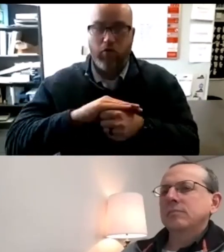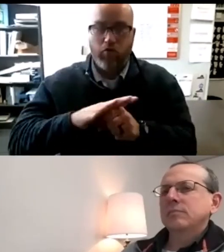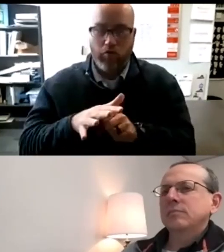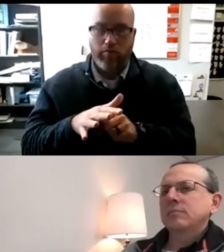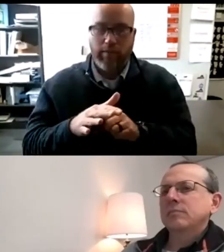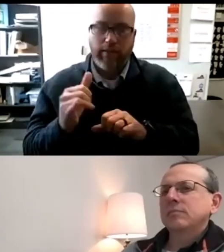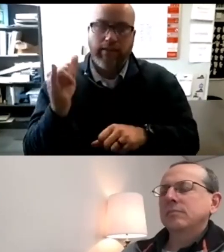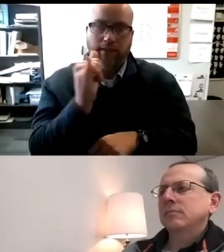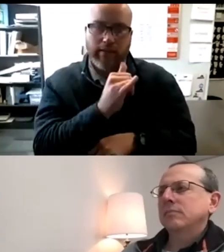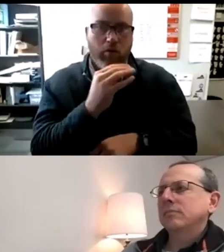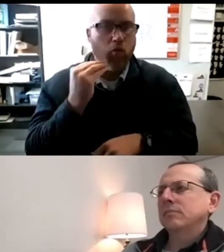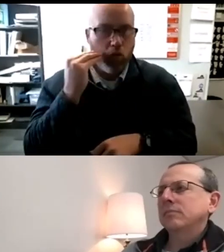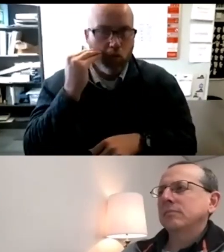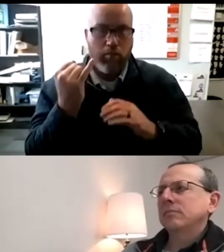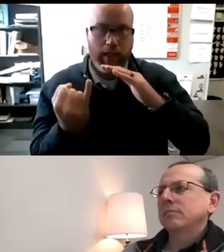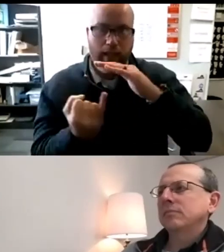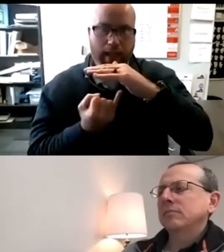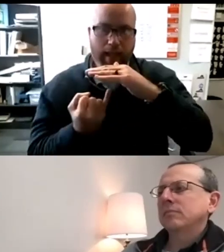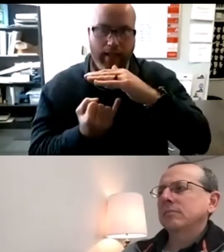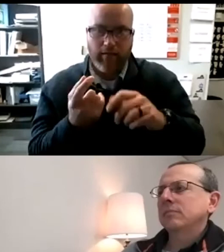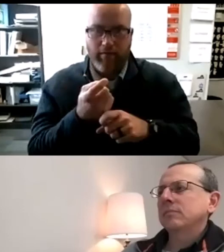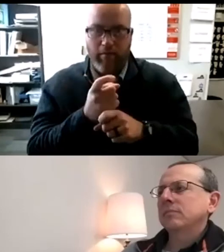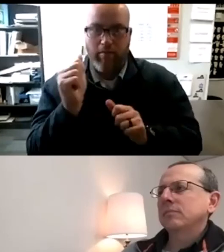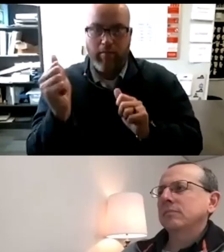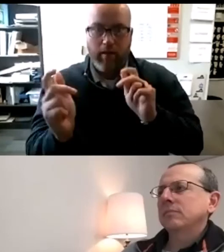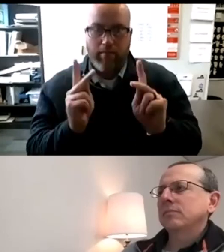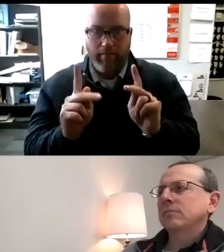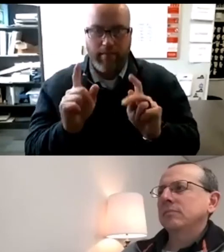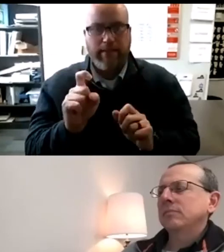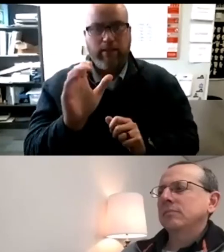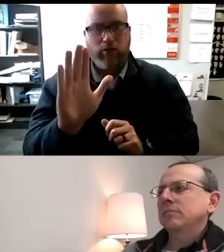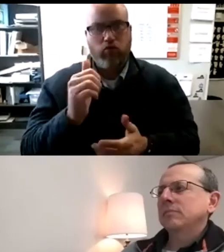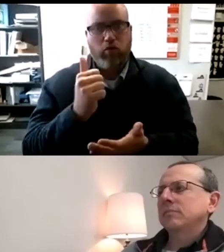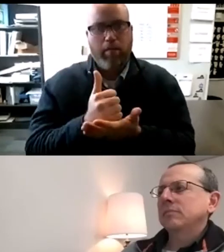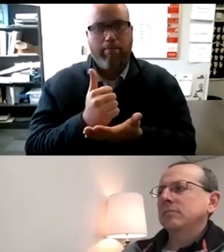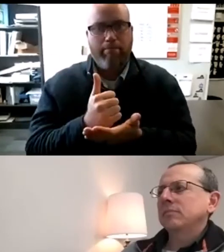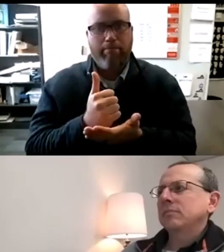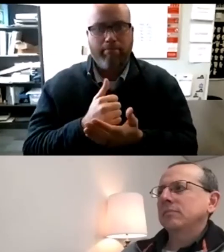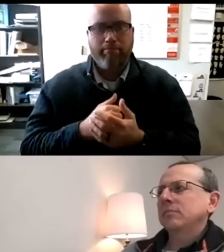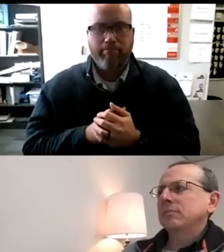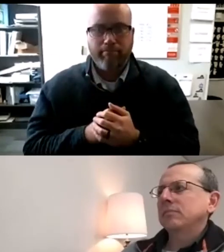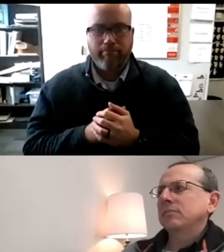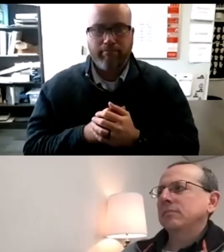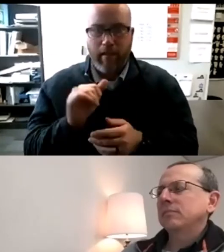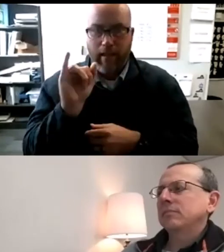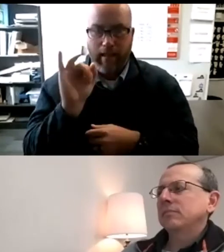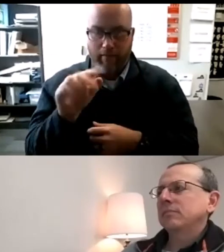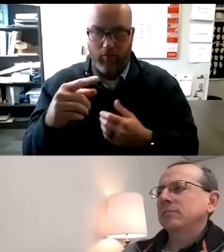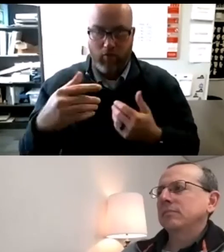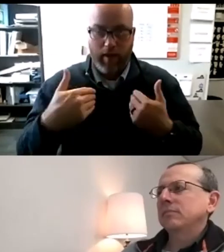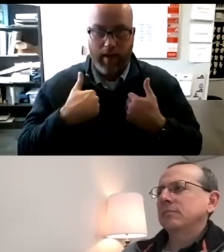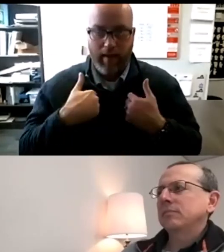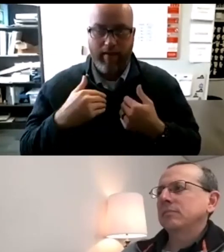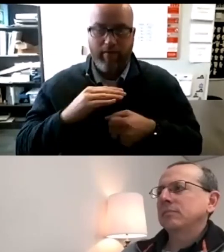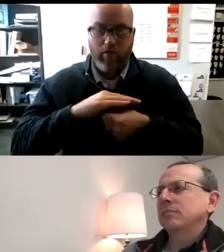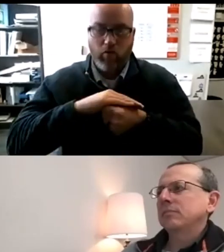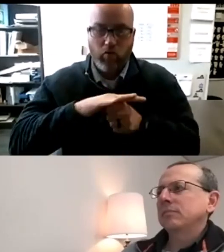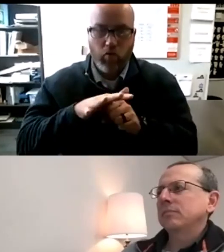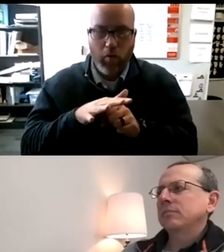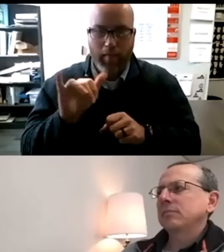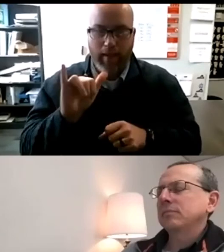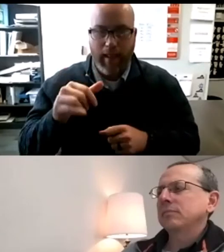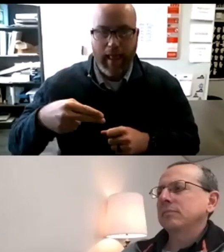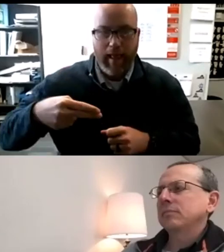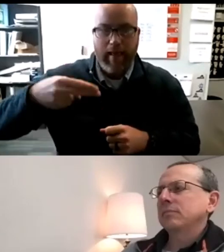and isolating away from others, we need your help. If you exhibit COVID symptoms, such as a high